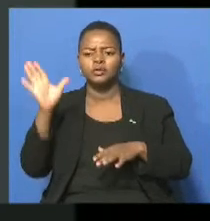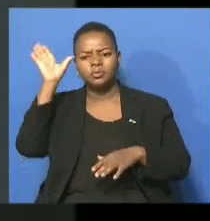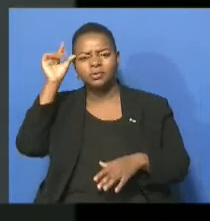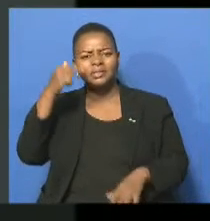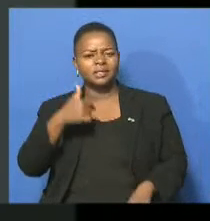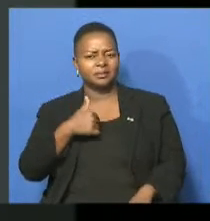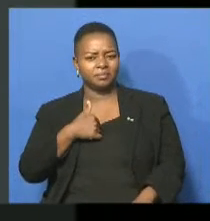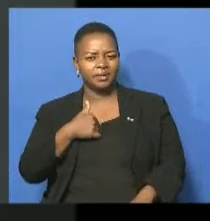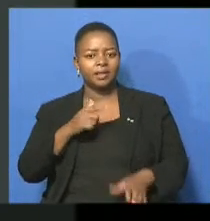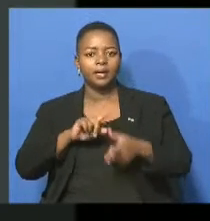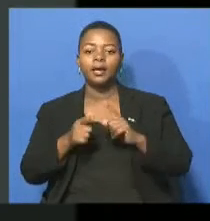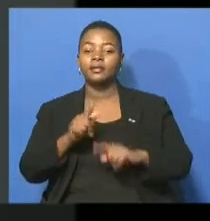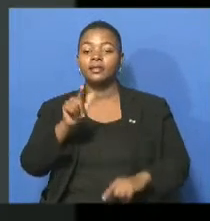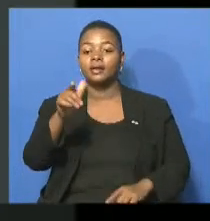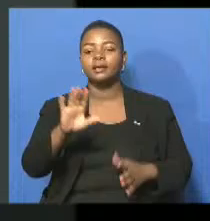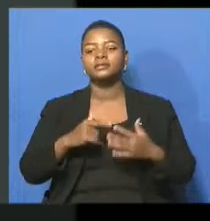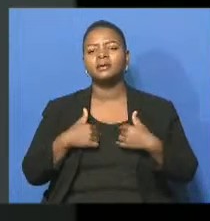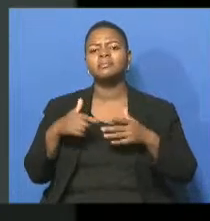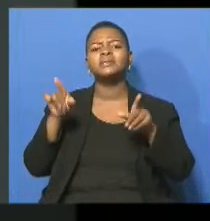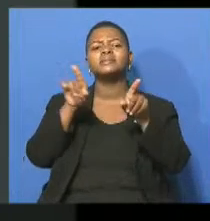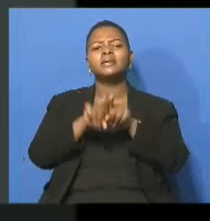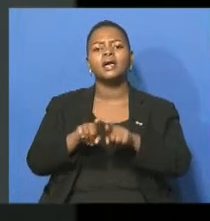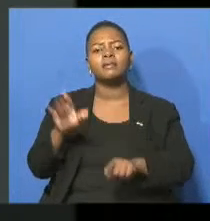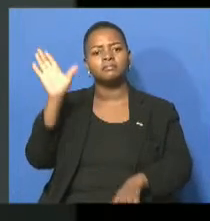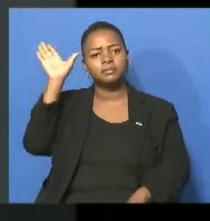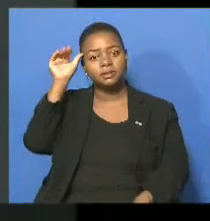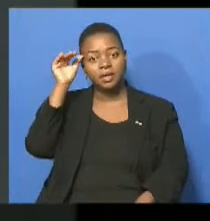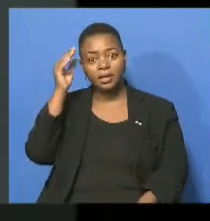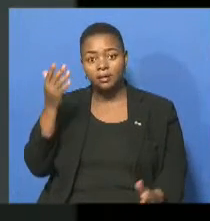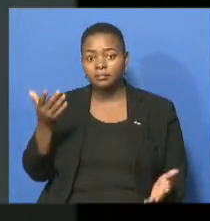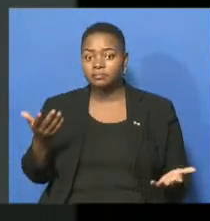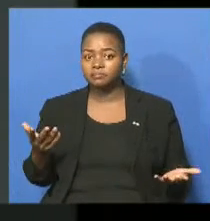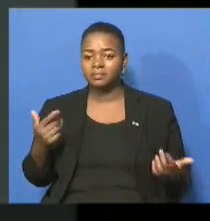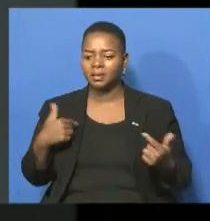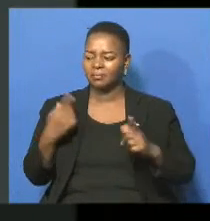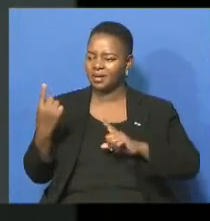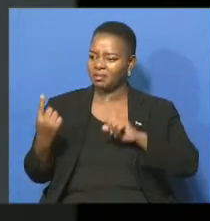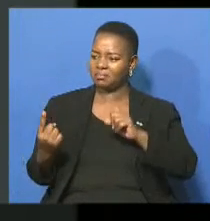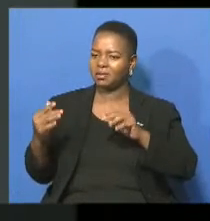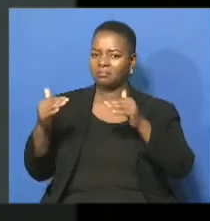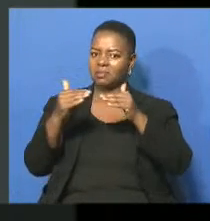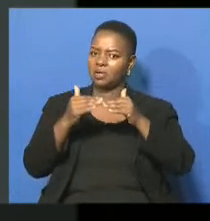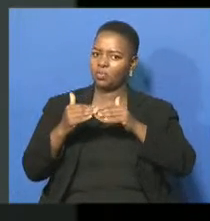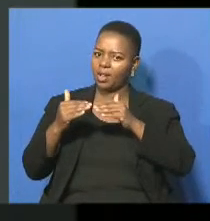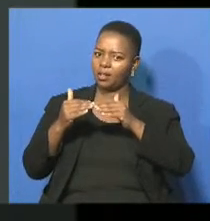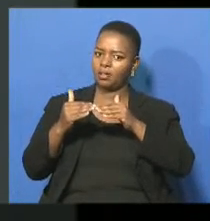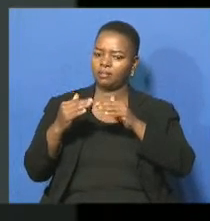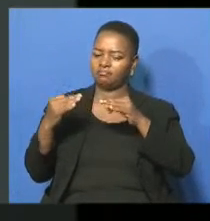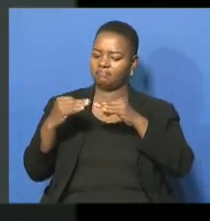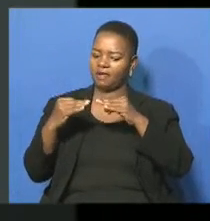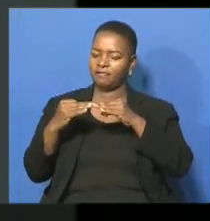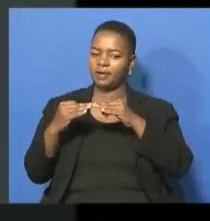and say to you, well, he's cheated me, so I might as well cheat.